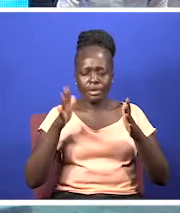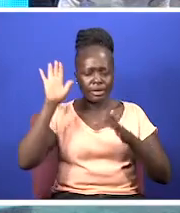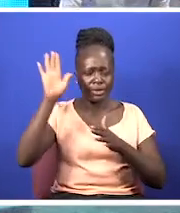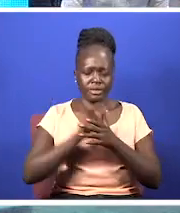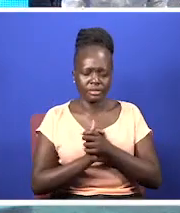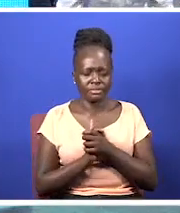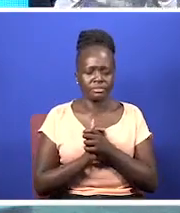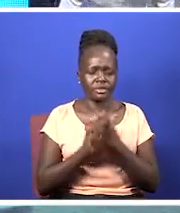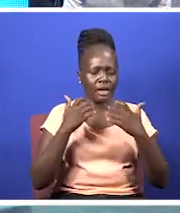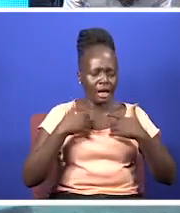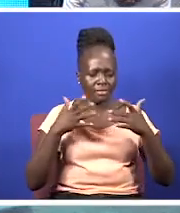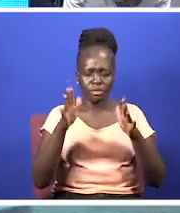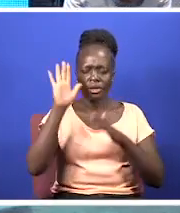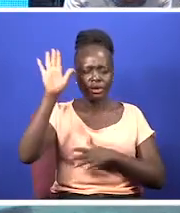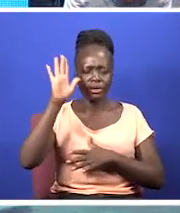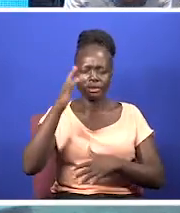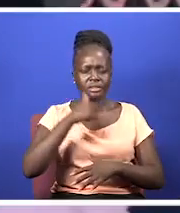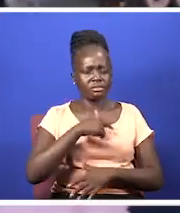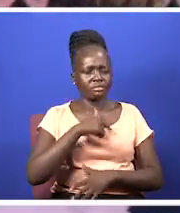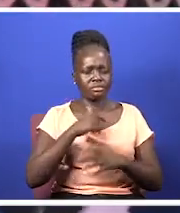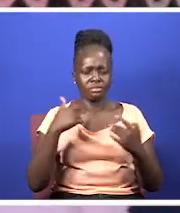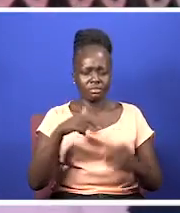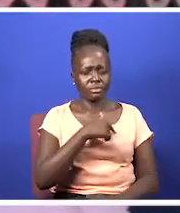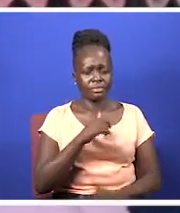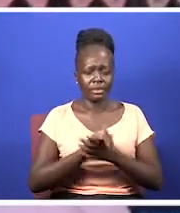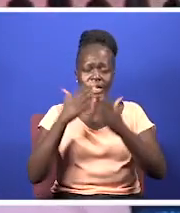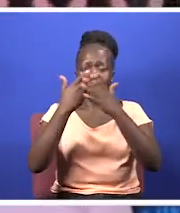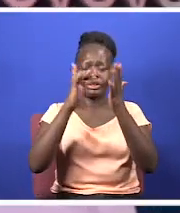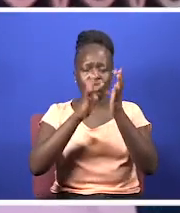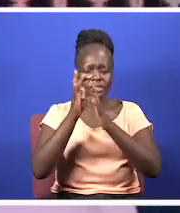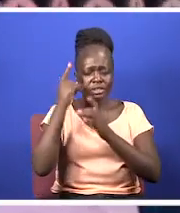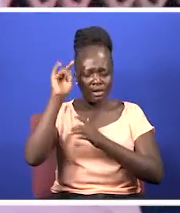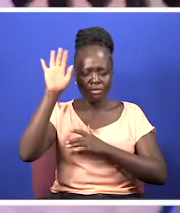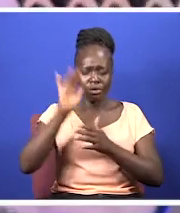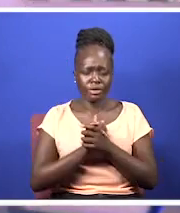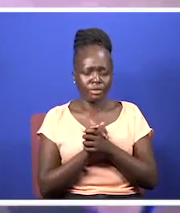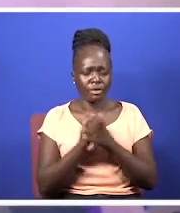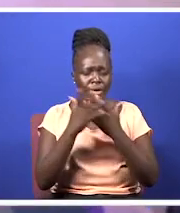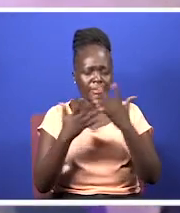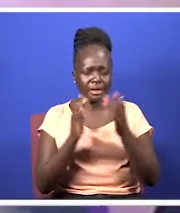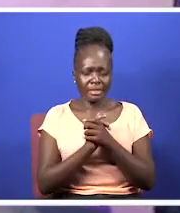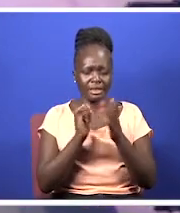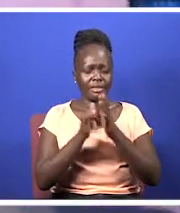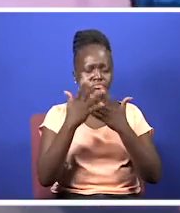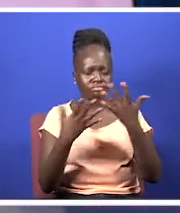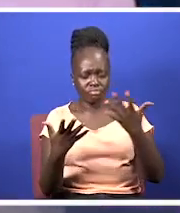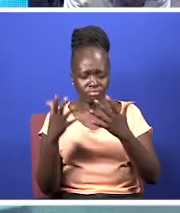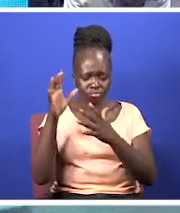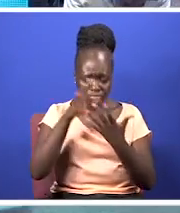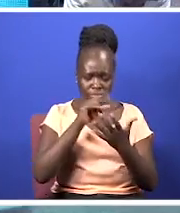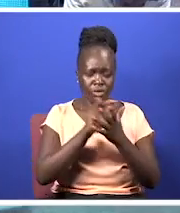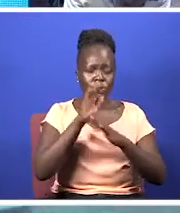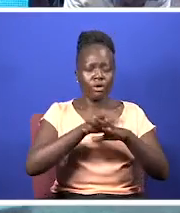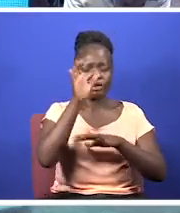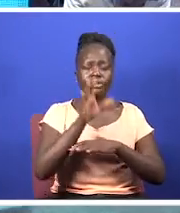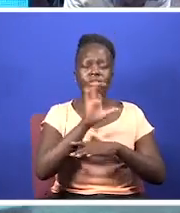place. May you have your way in this place. Thank you, Jesus, for your blood that was shed on the cross. Thank you, Jesus, for